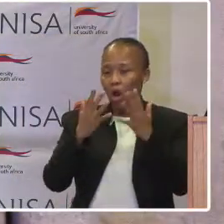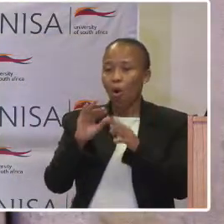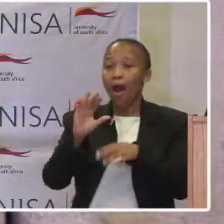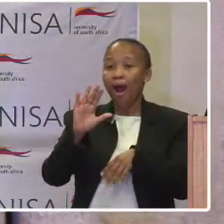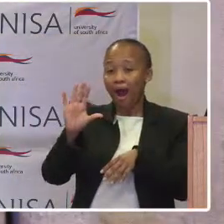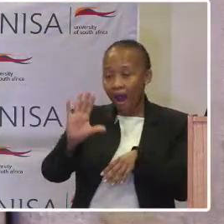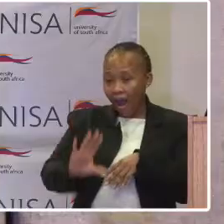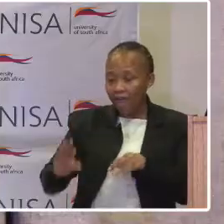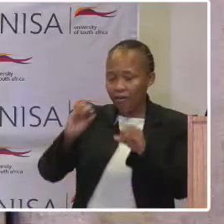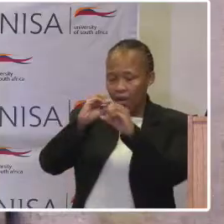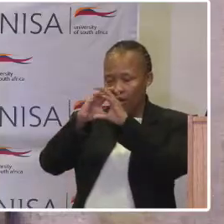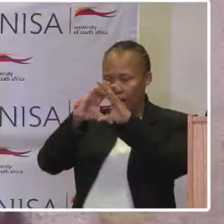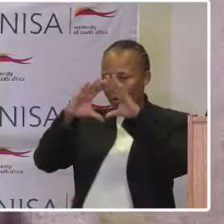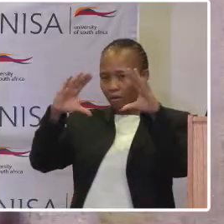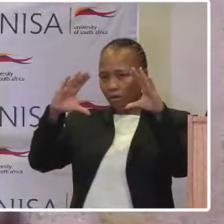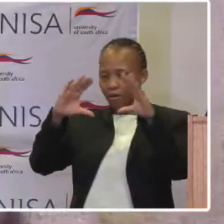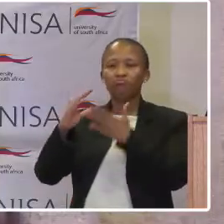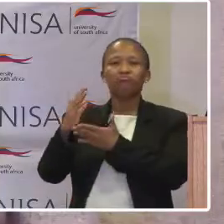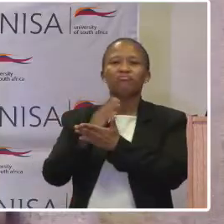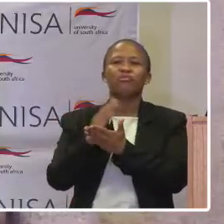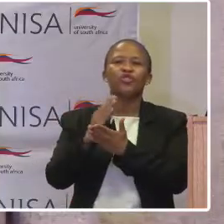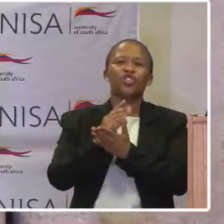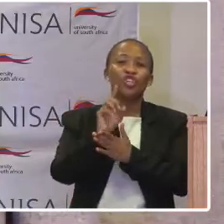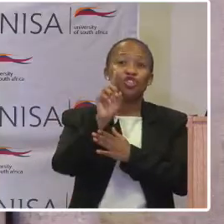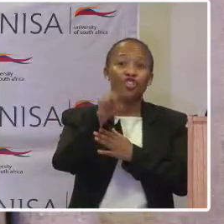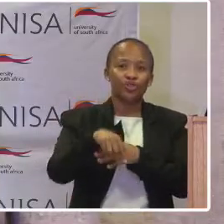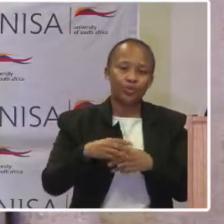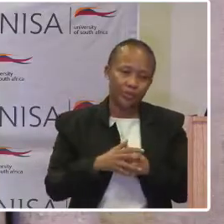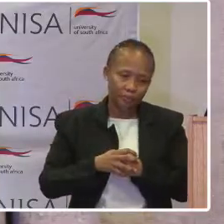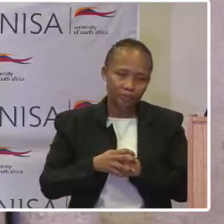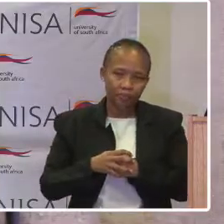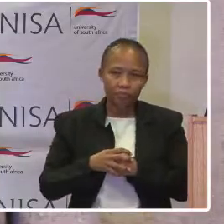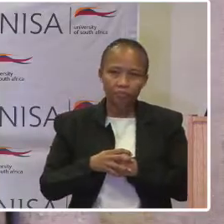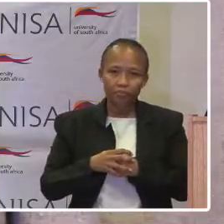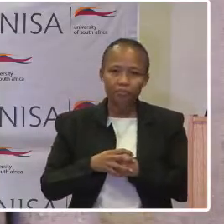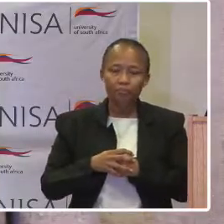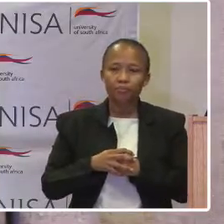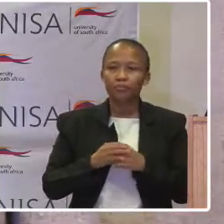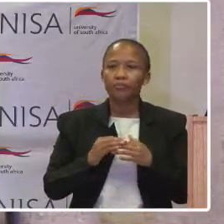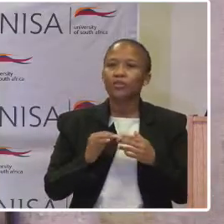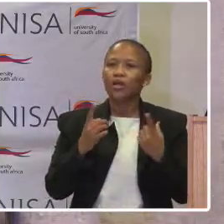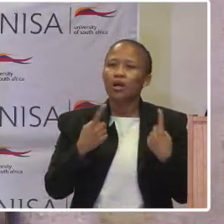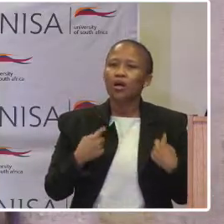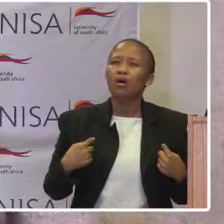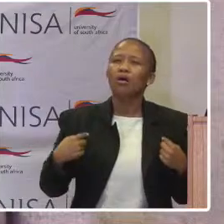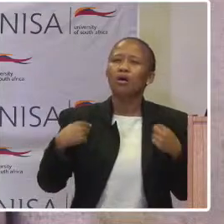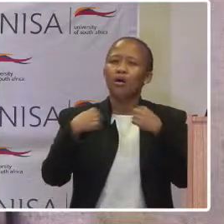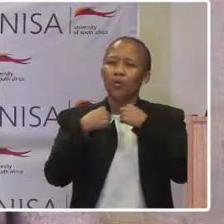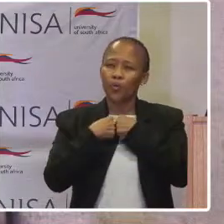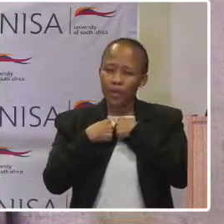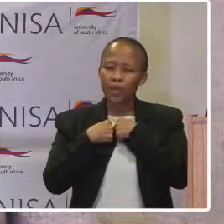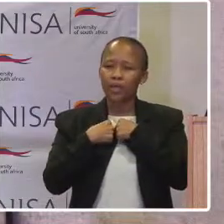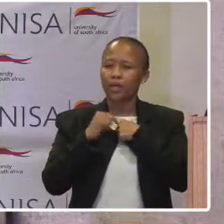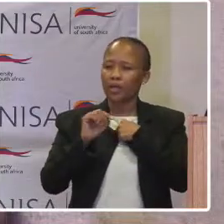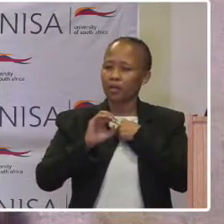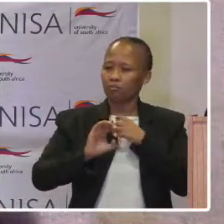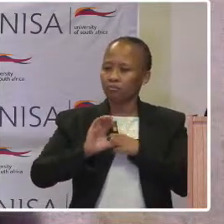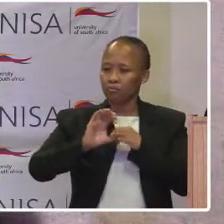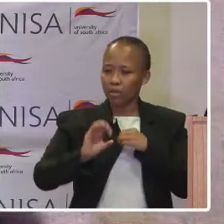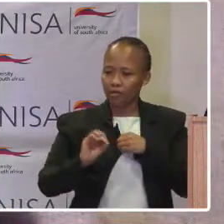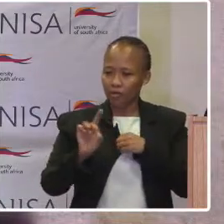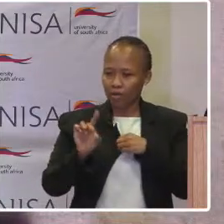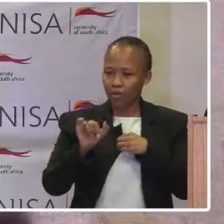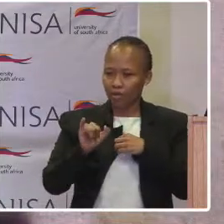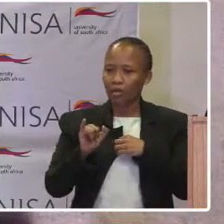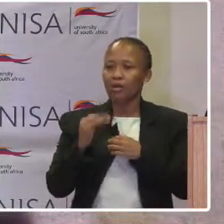Because failure to identify that results in the fragmentation that we have on the continent. So